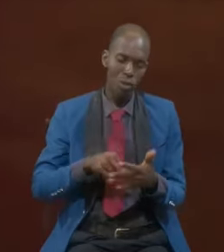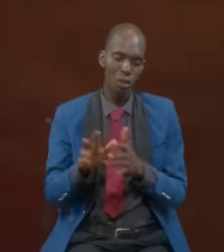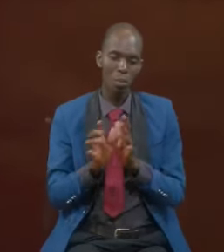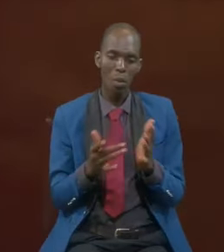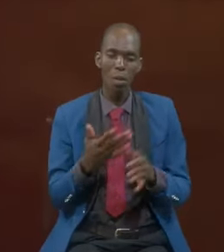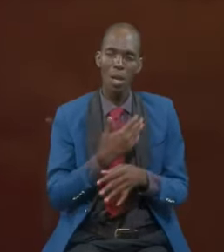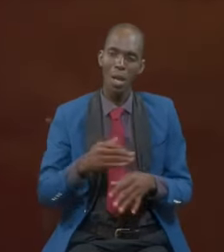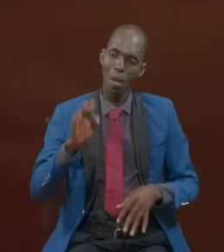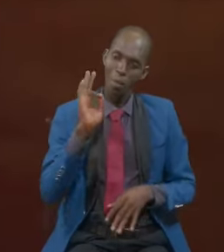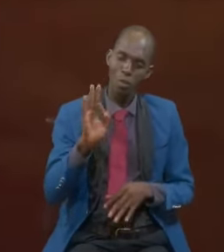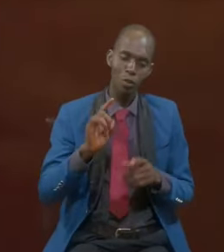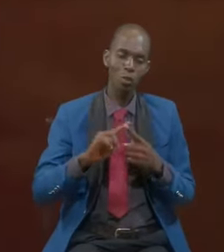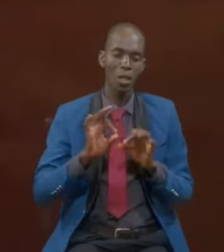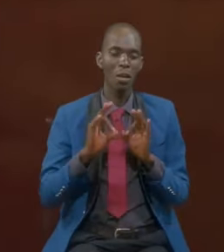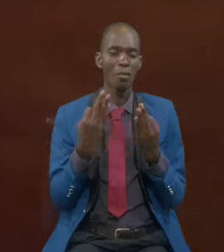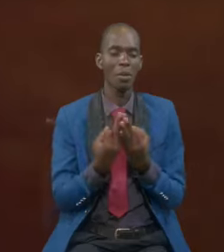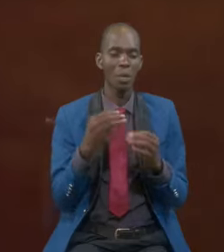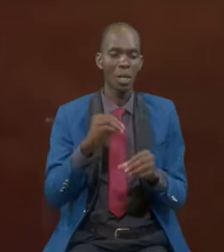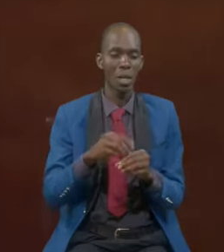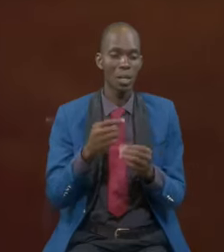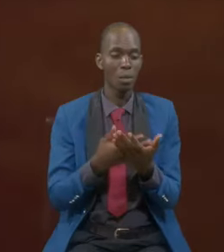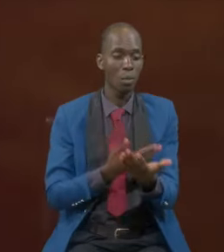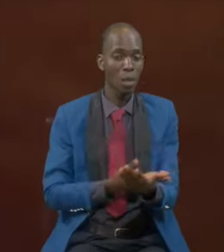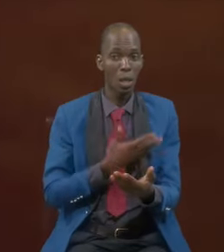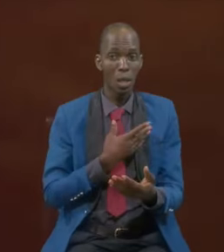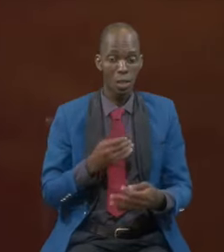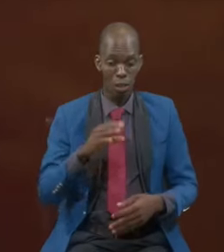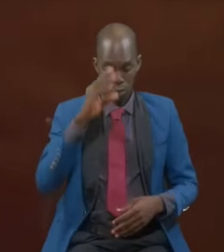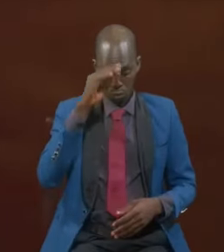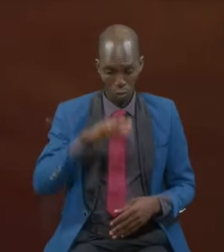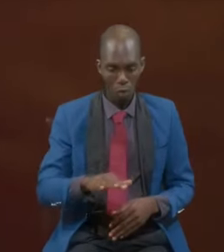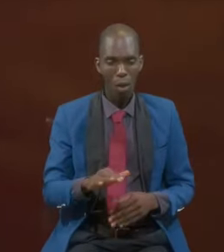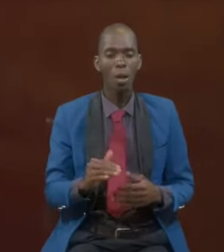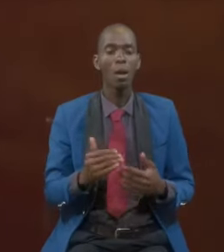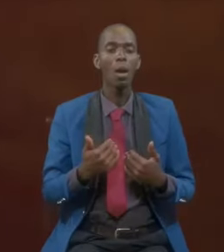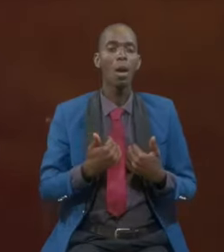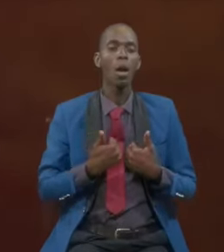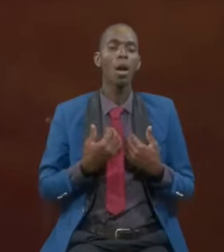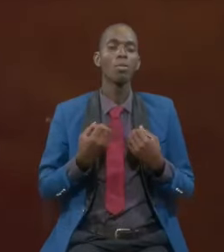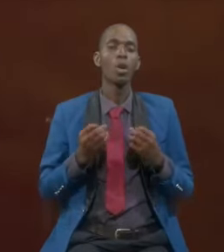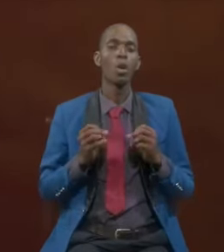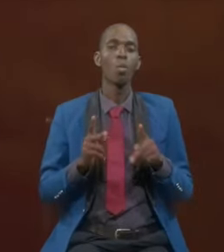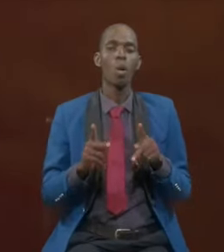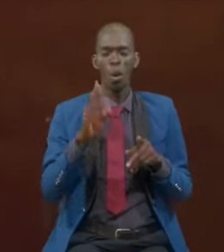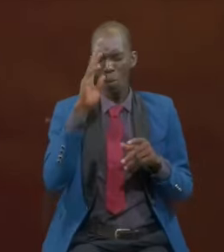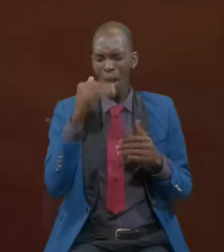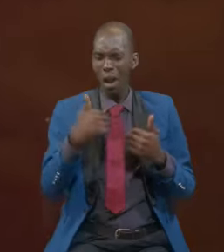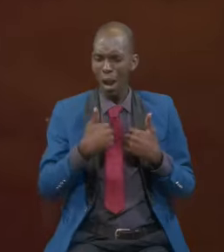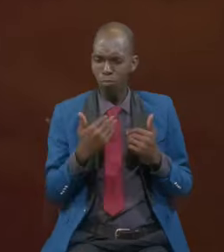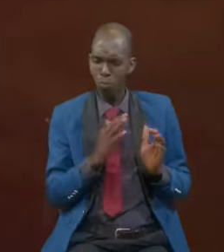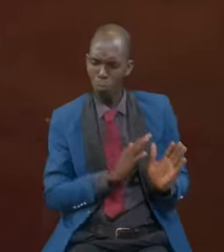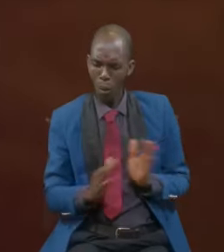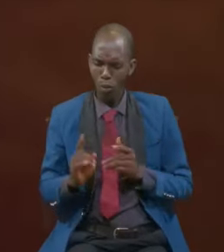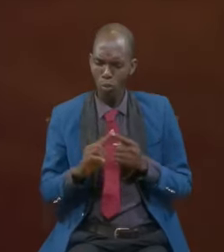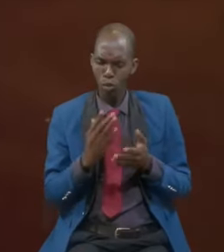to us this morning. And that boy takes the opportunity, even wanting to say something